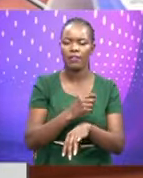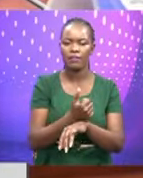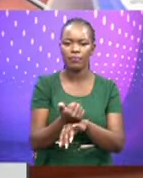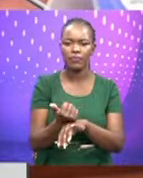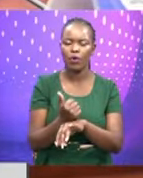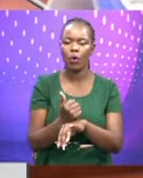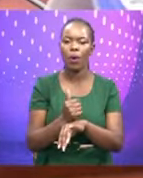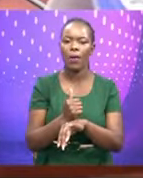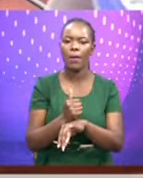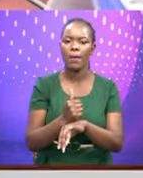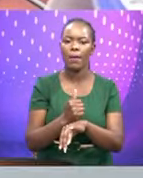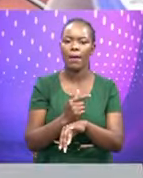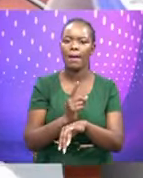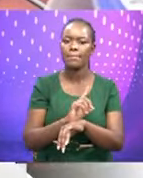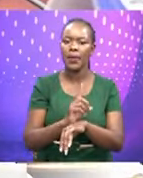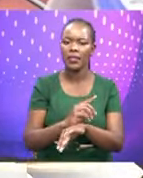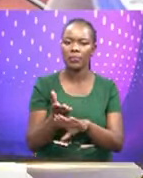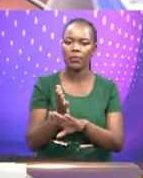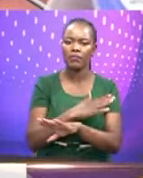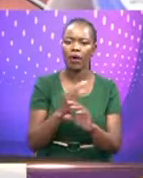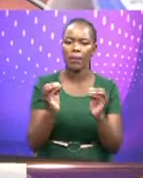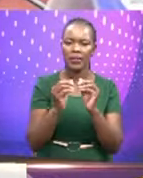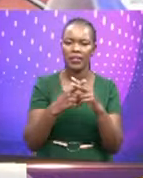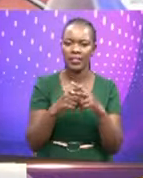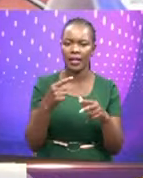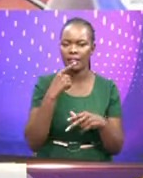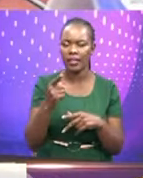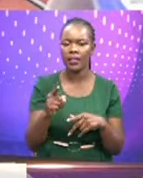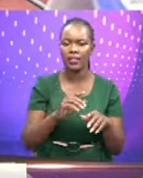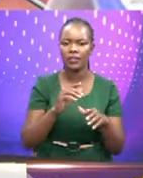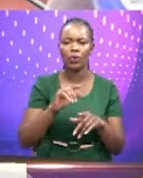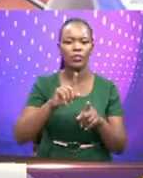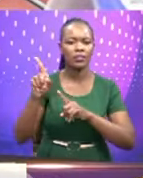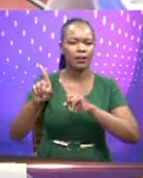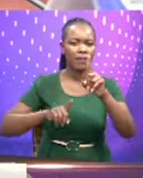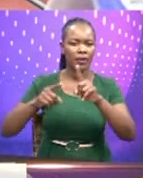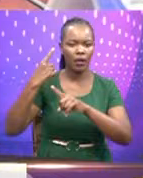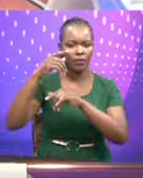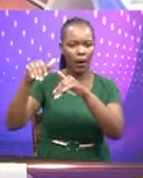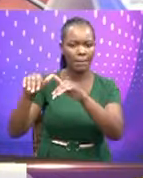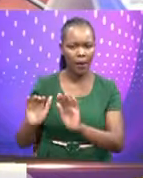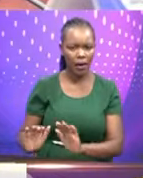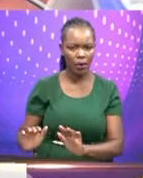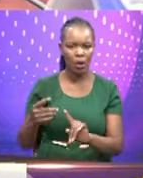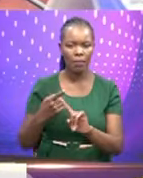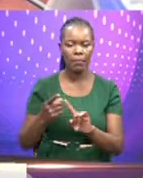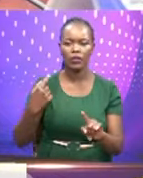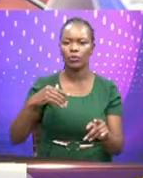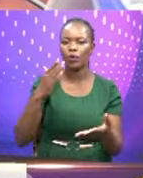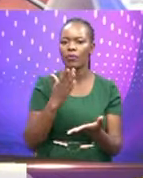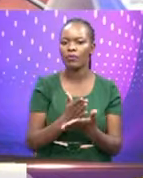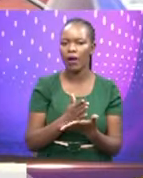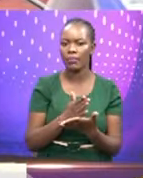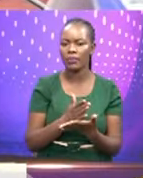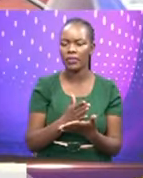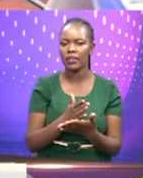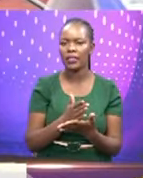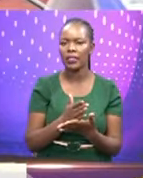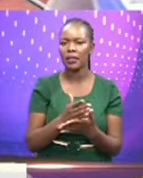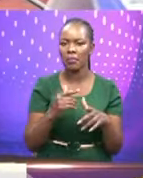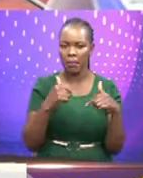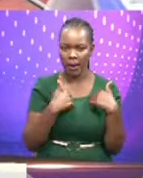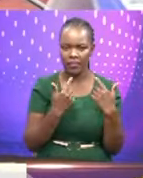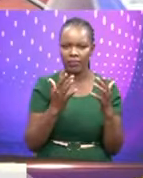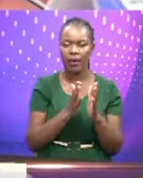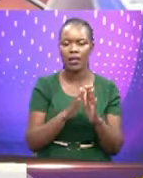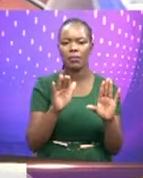meeting started, telling us that he was going for a barrio. And we actually confirmed between myself and the